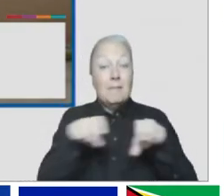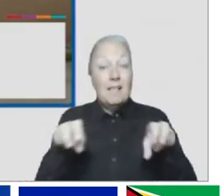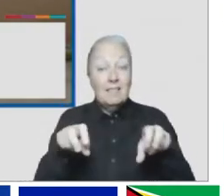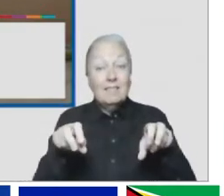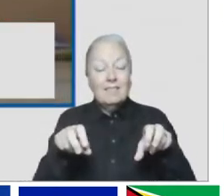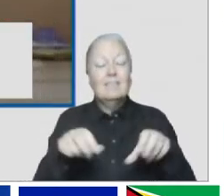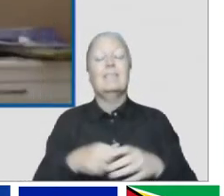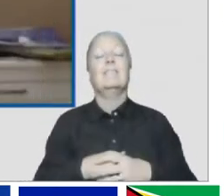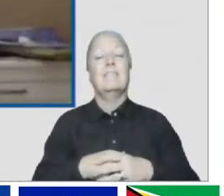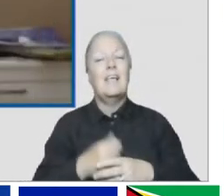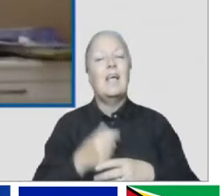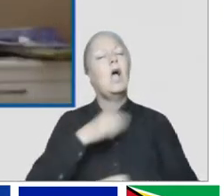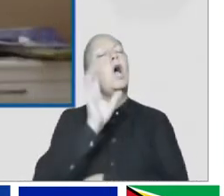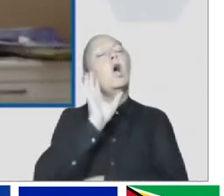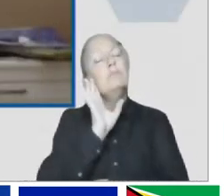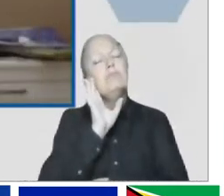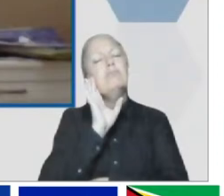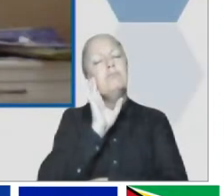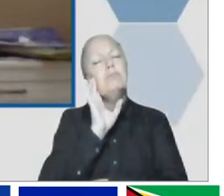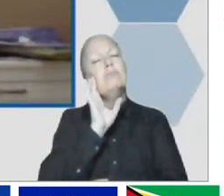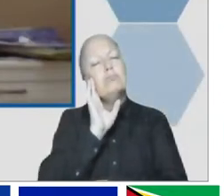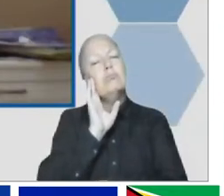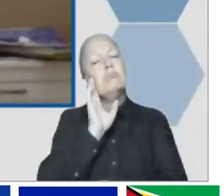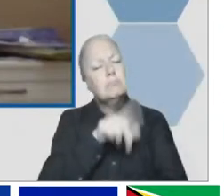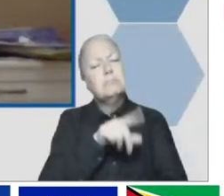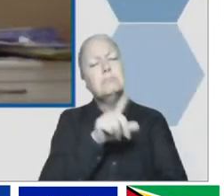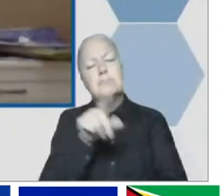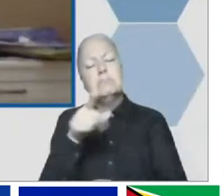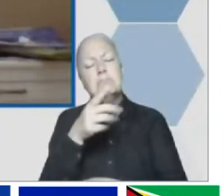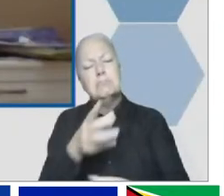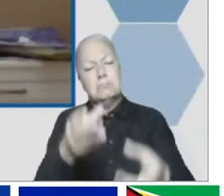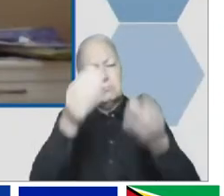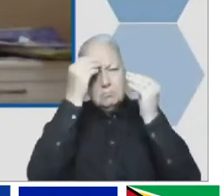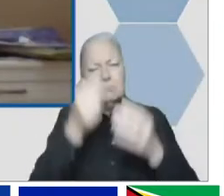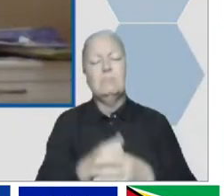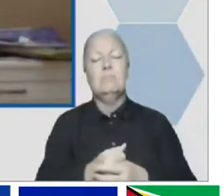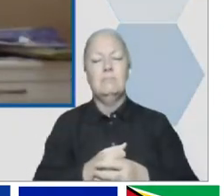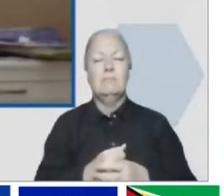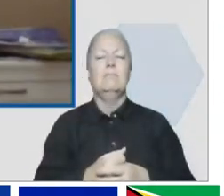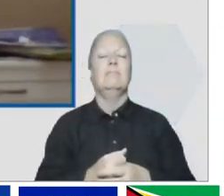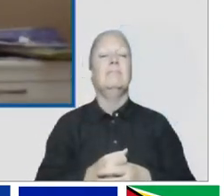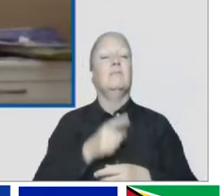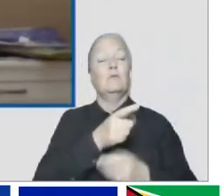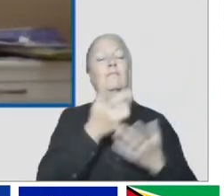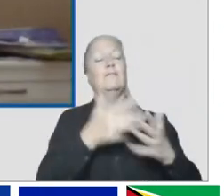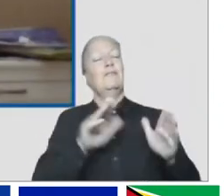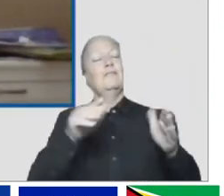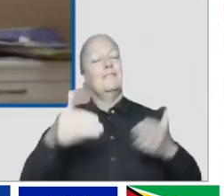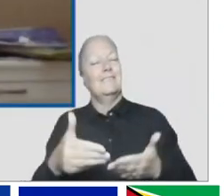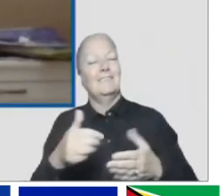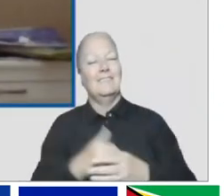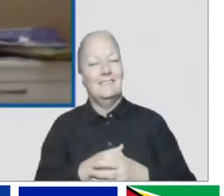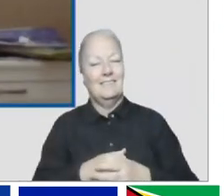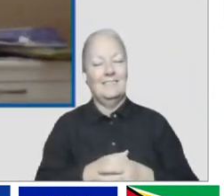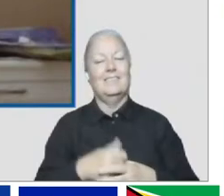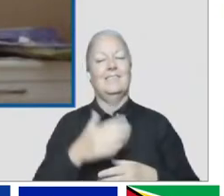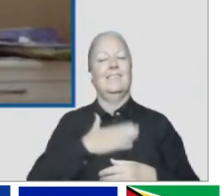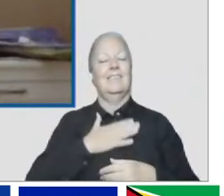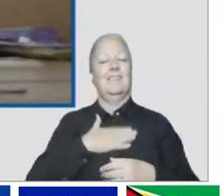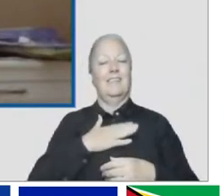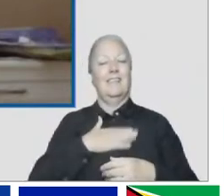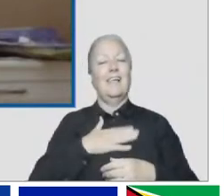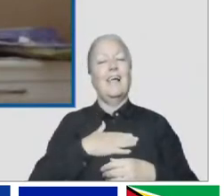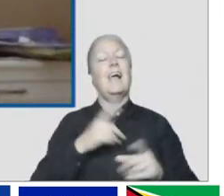from you. My name is Bijay Kumar, as Dr. Alan has introduced me. I represent Global Network of Civil Society Organizations. We are a network